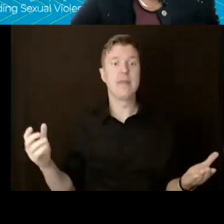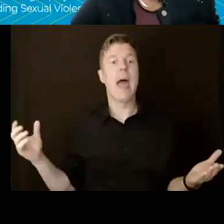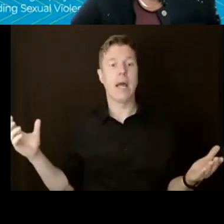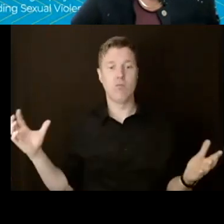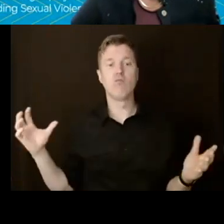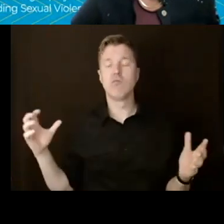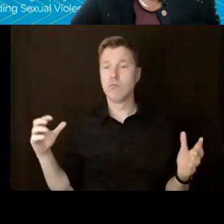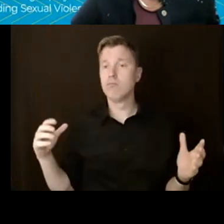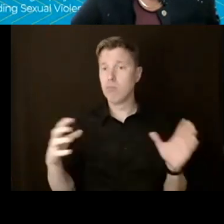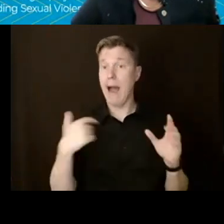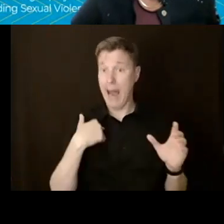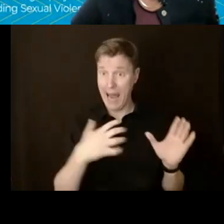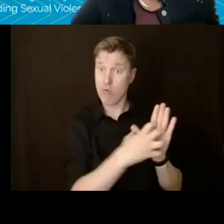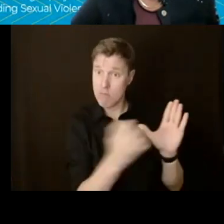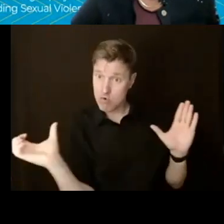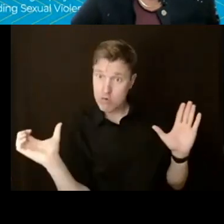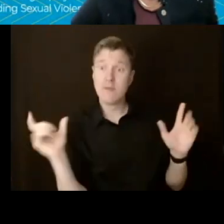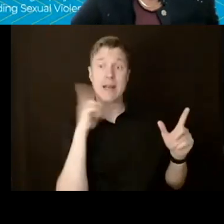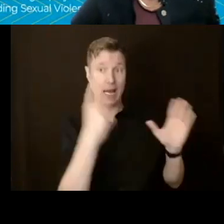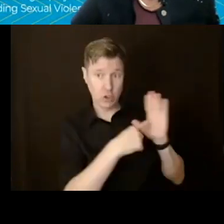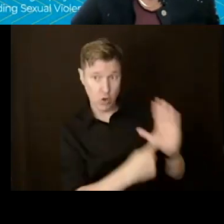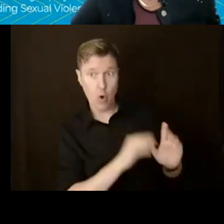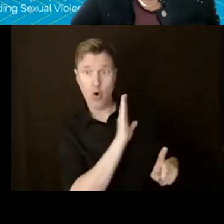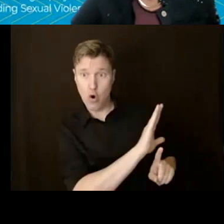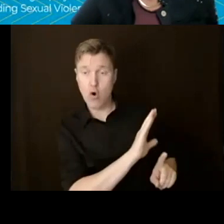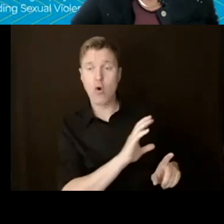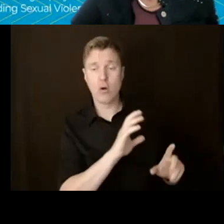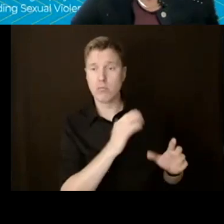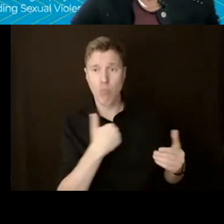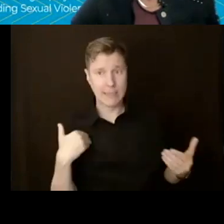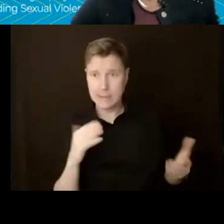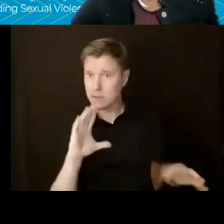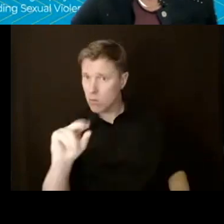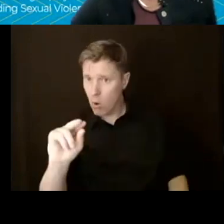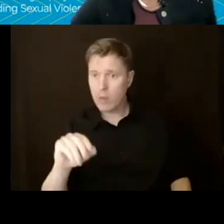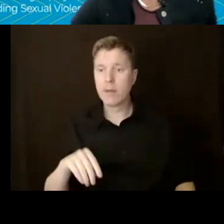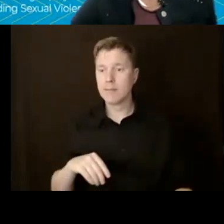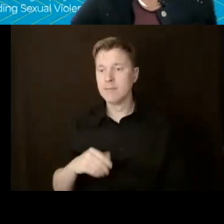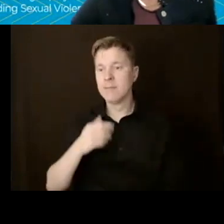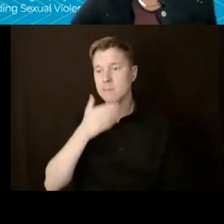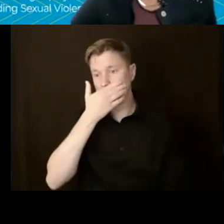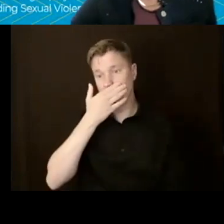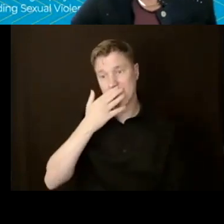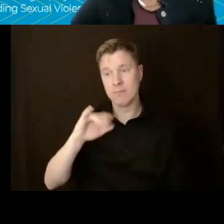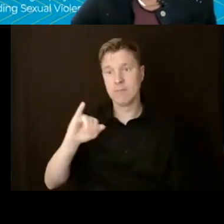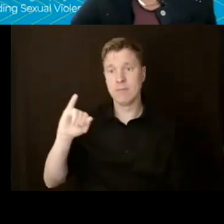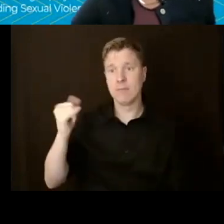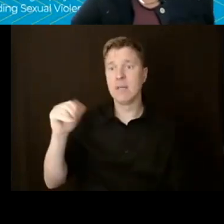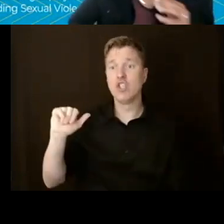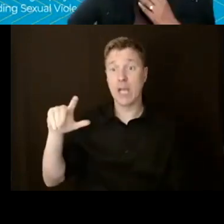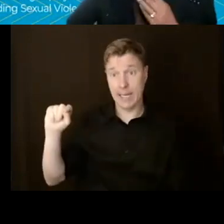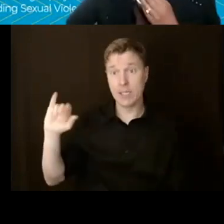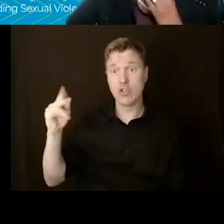and exposed Janet Jackson's breast, right? Janet, yes, thank you, Celine. Janet Jackson was